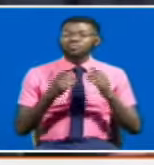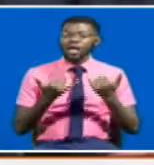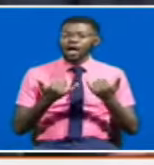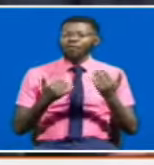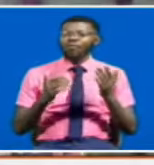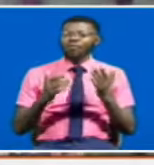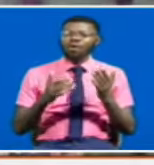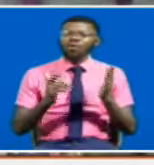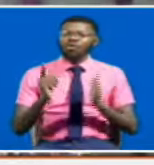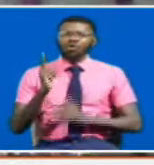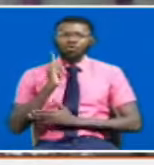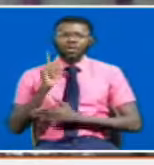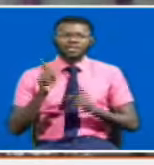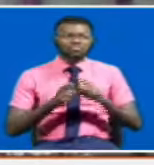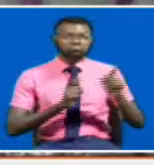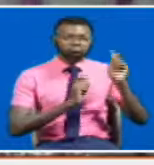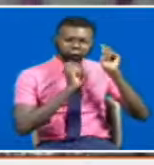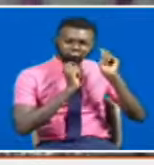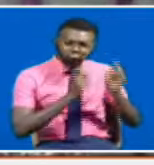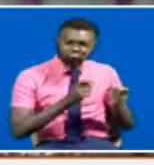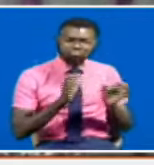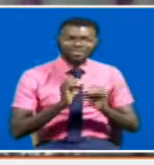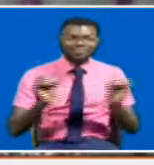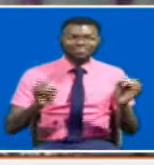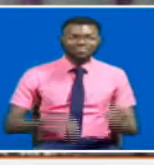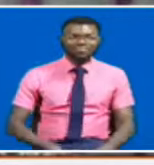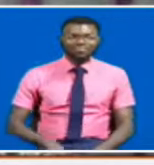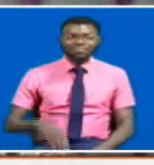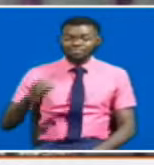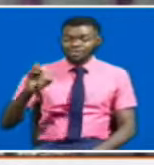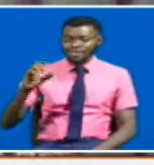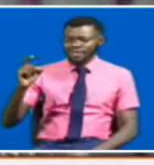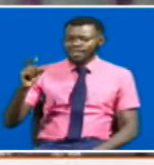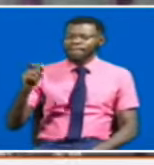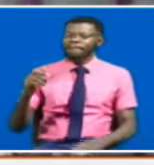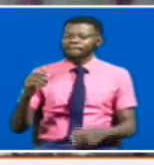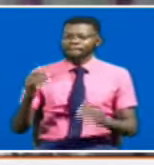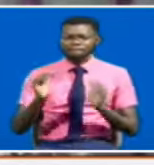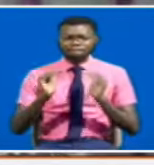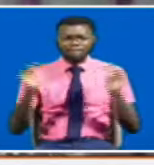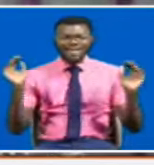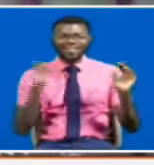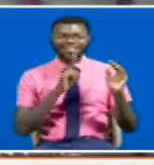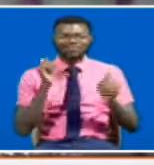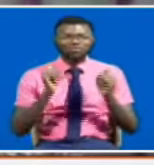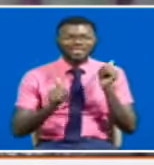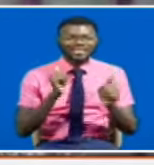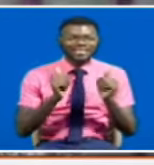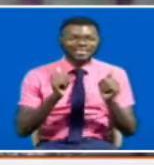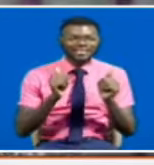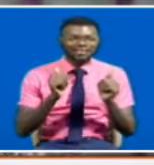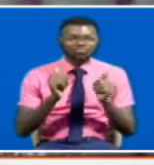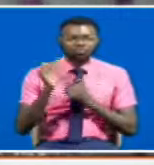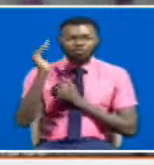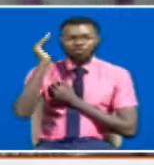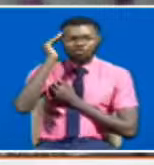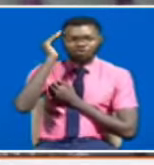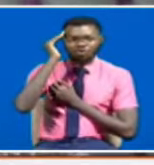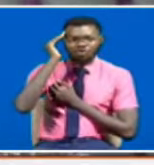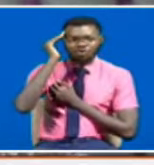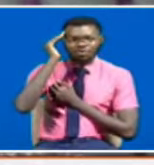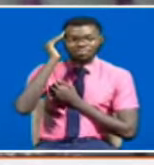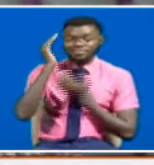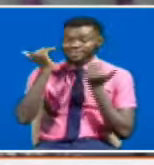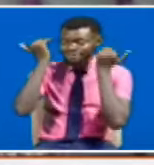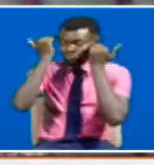the rule of law. To the executive, the biggest threat has always been known to be